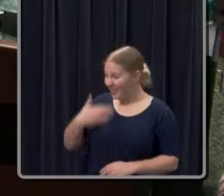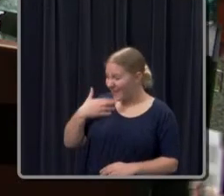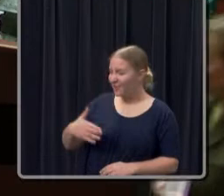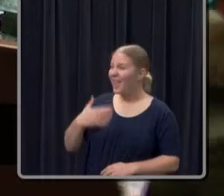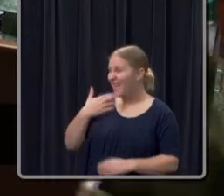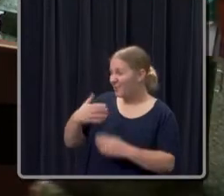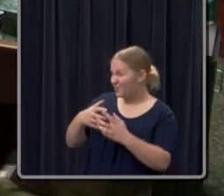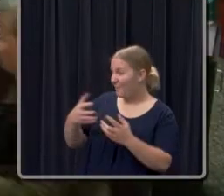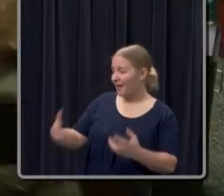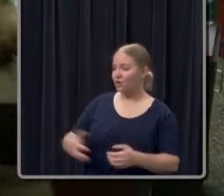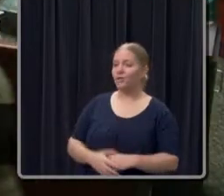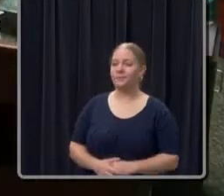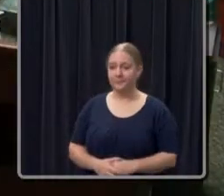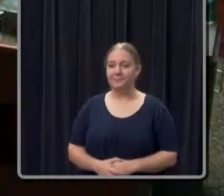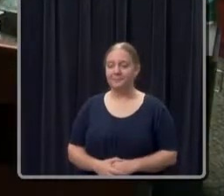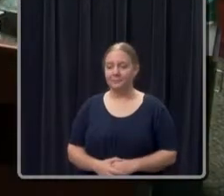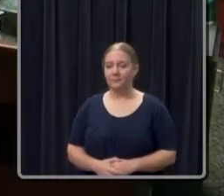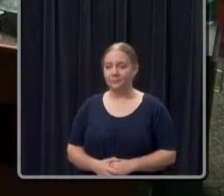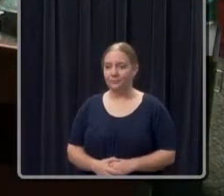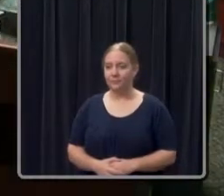you so much.